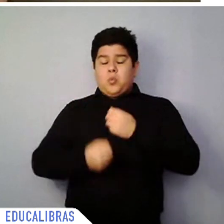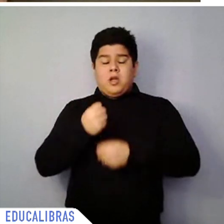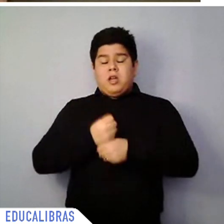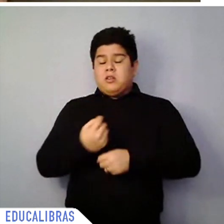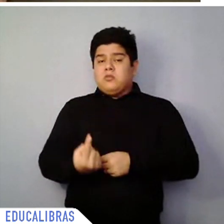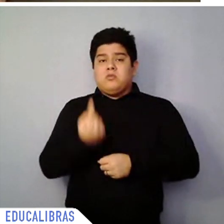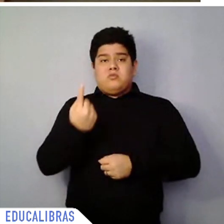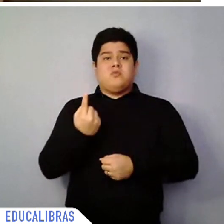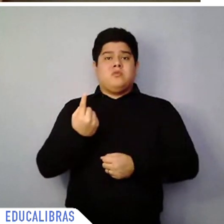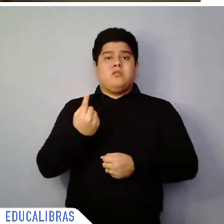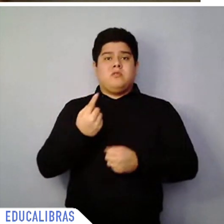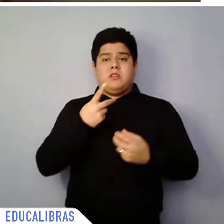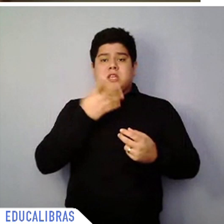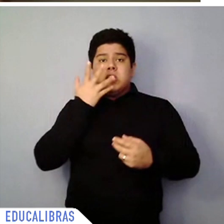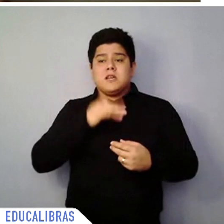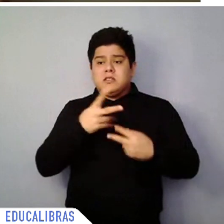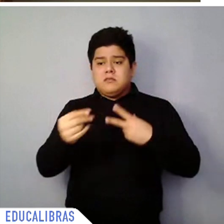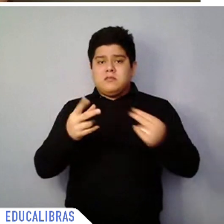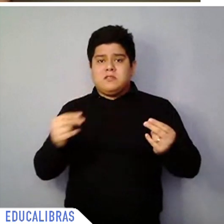In